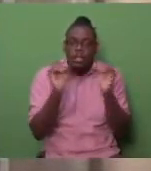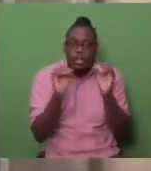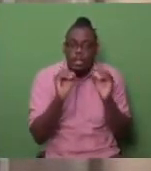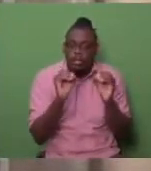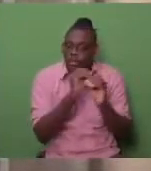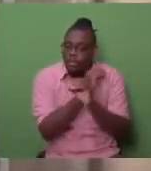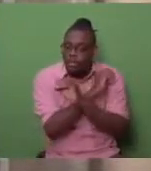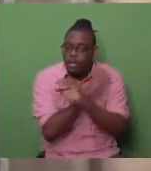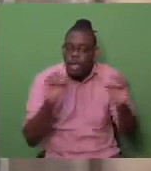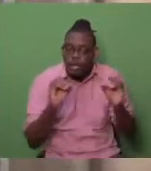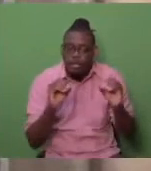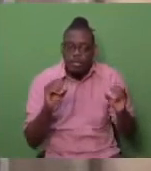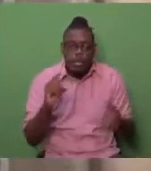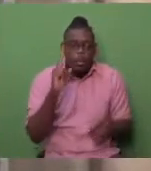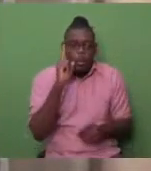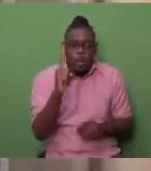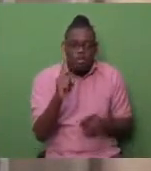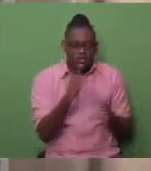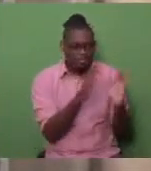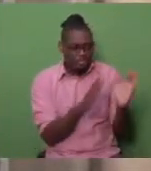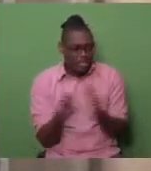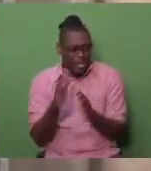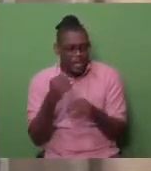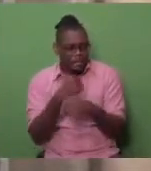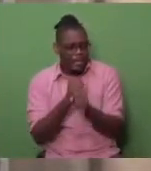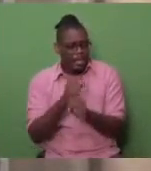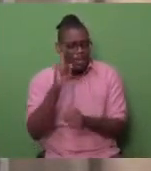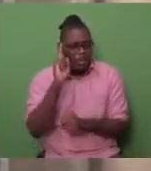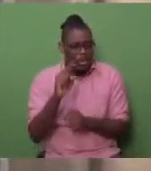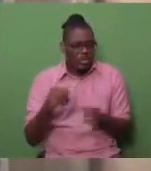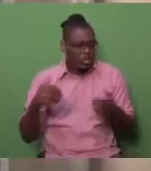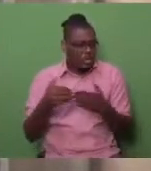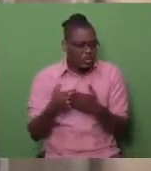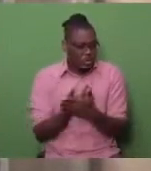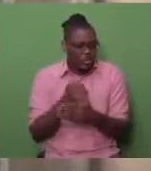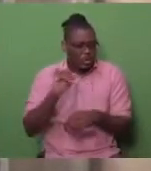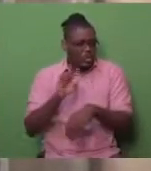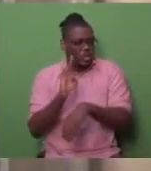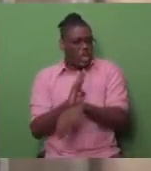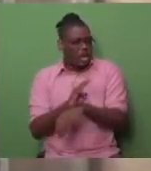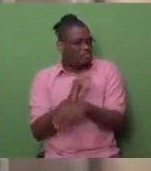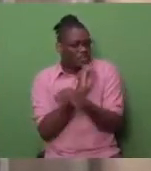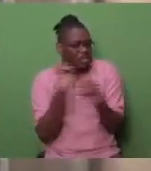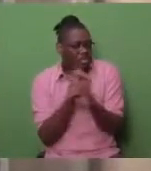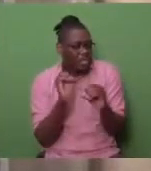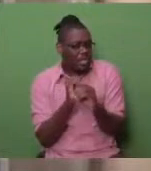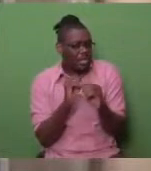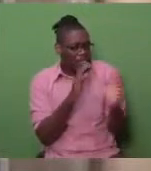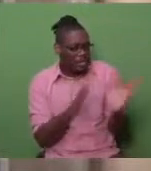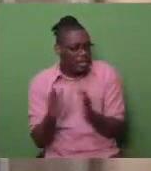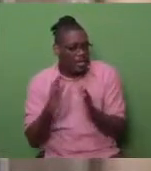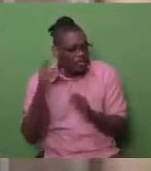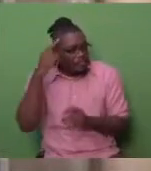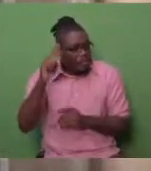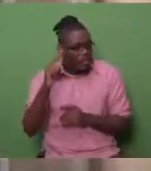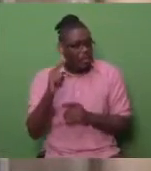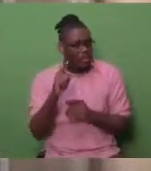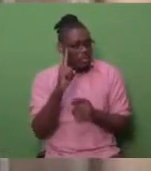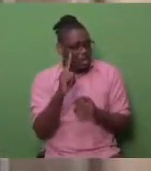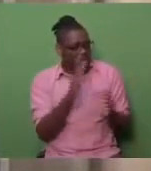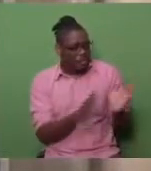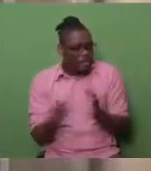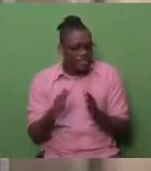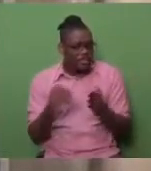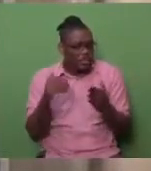to create one new job. Not a plan. In 59 years as an independent